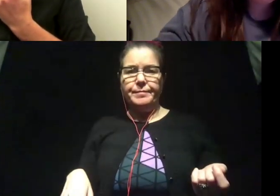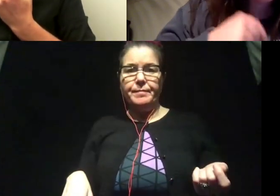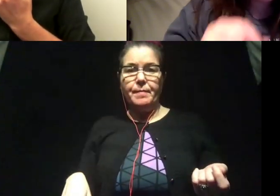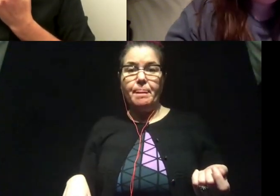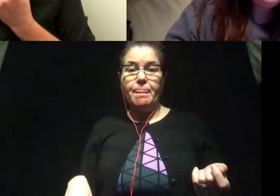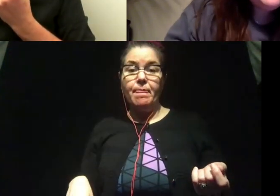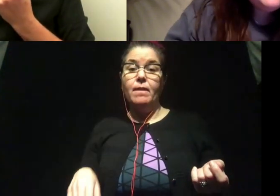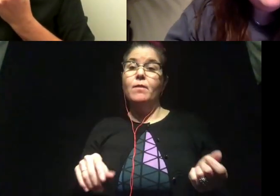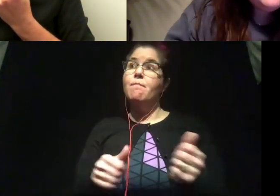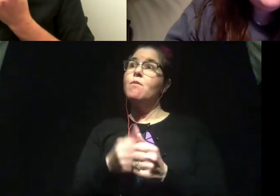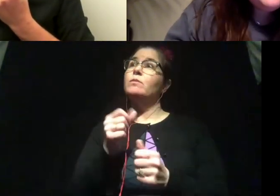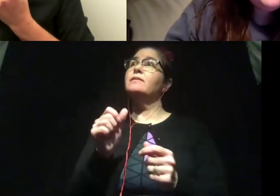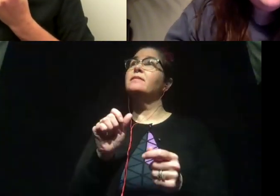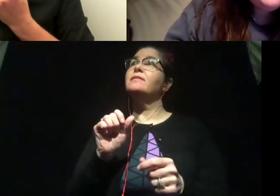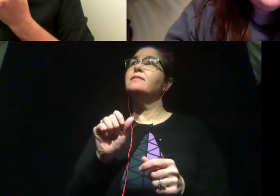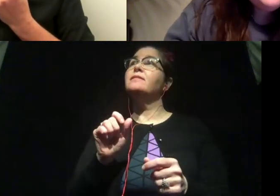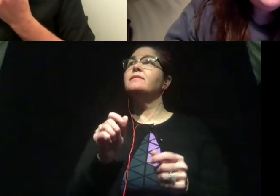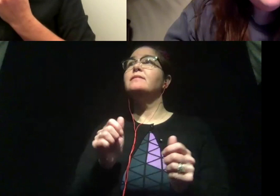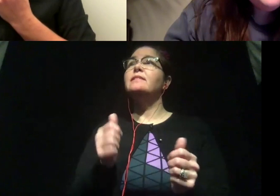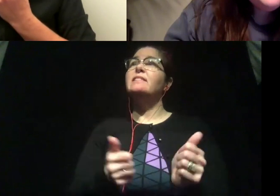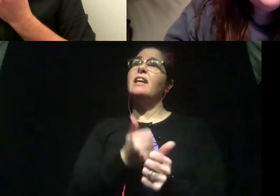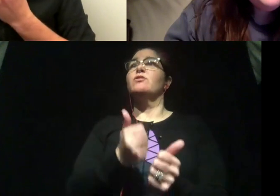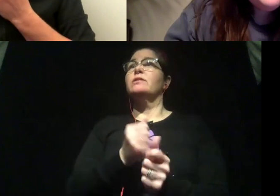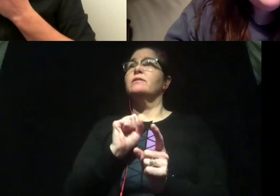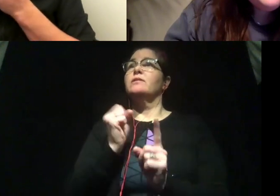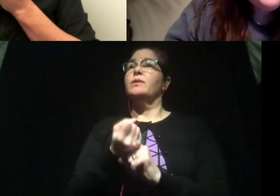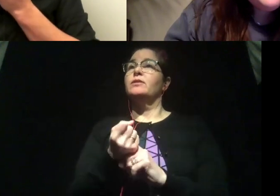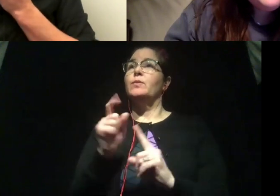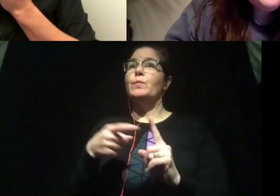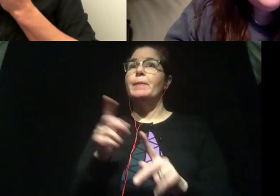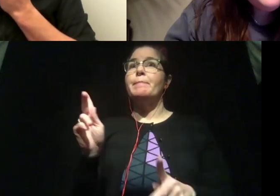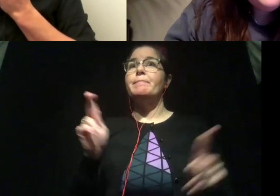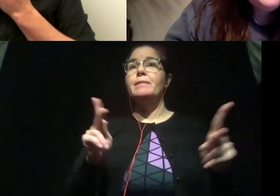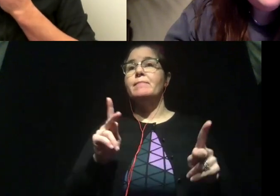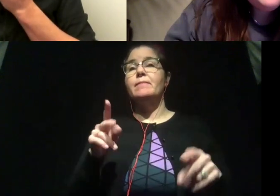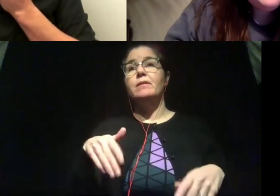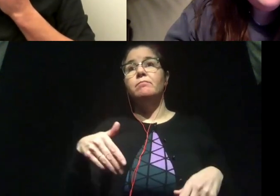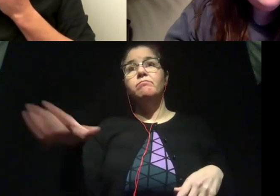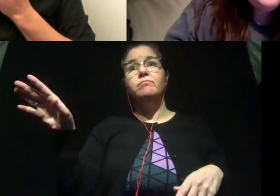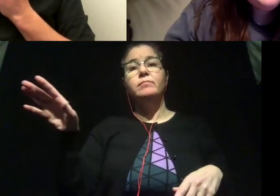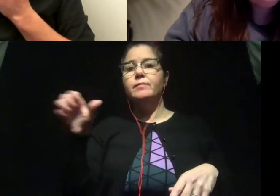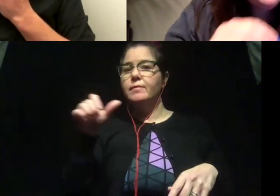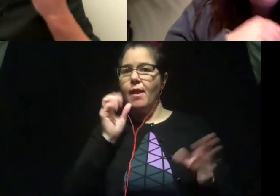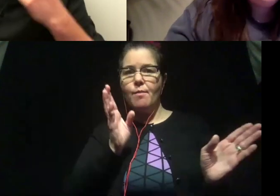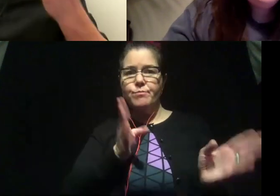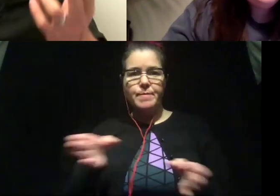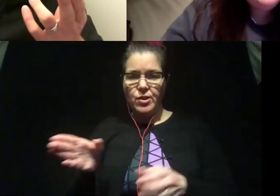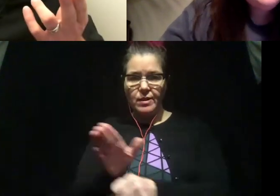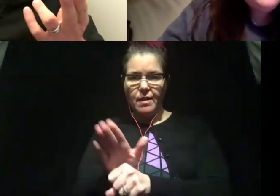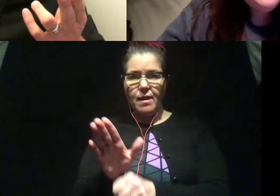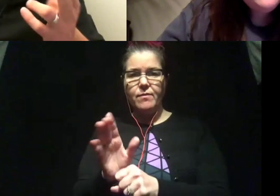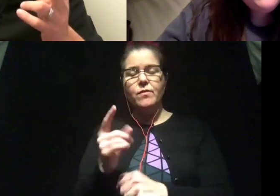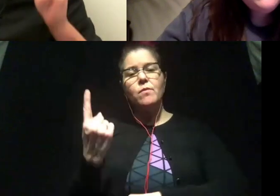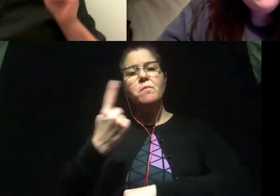The most dangerous situations we've had have been when people go out and aren't prepared enough. Like, they go out for a